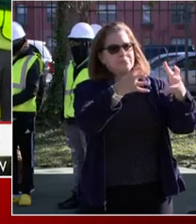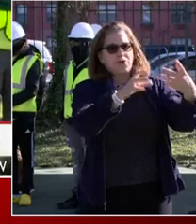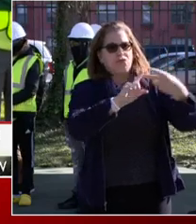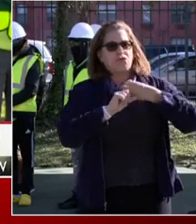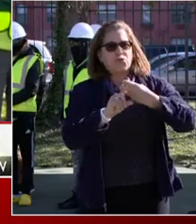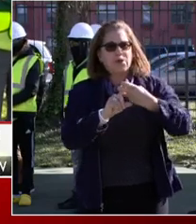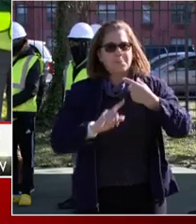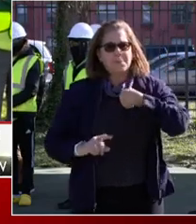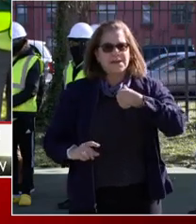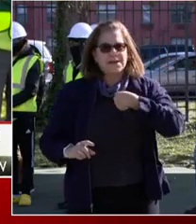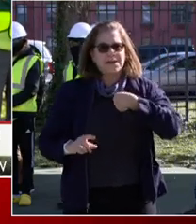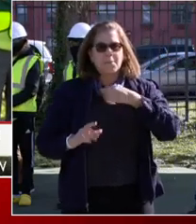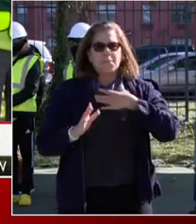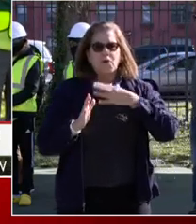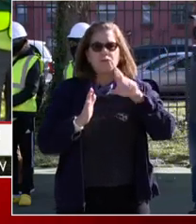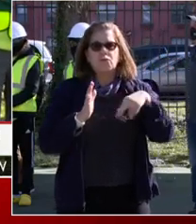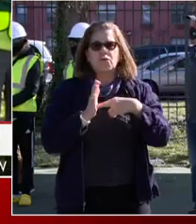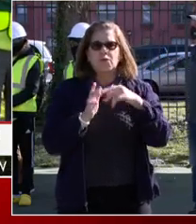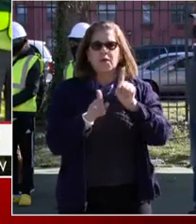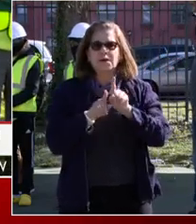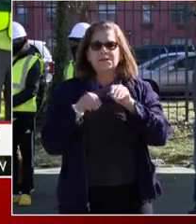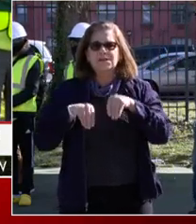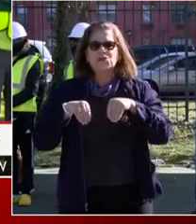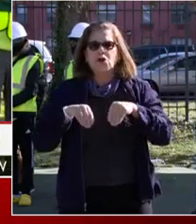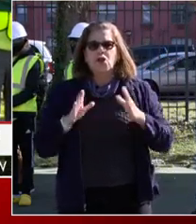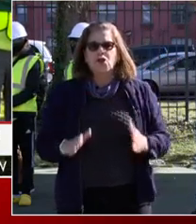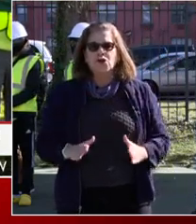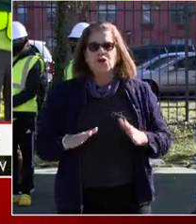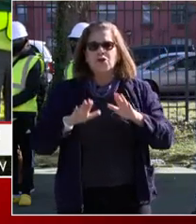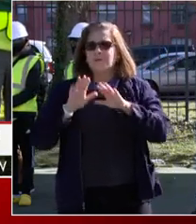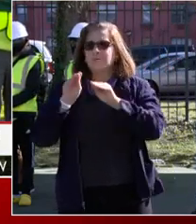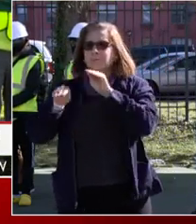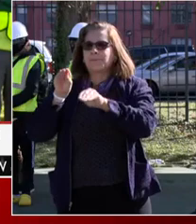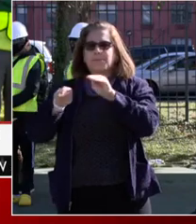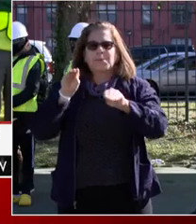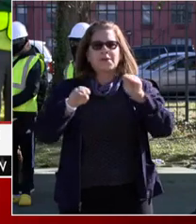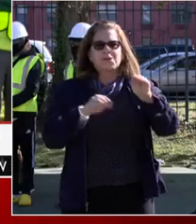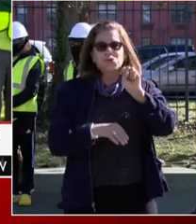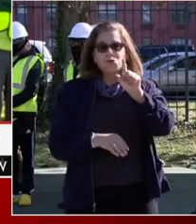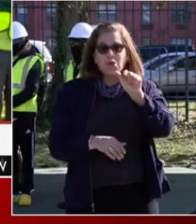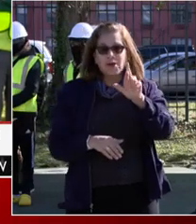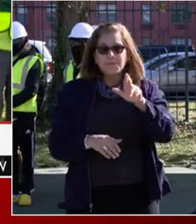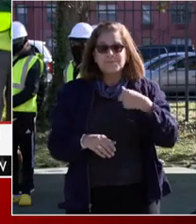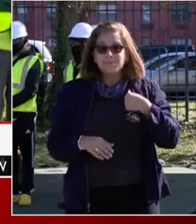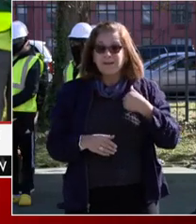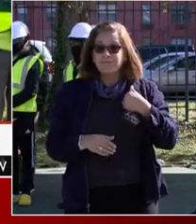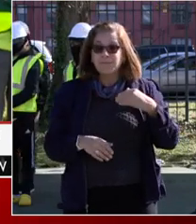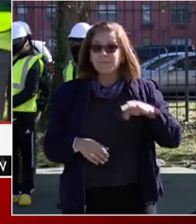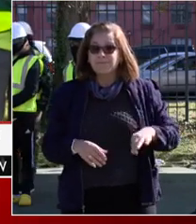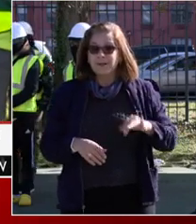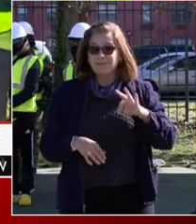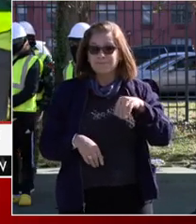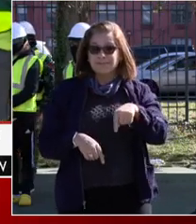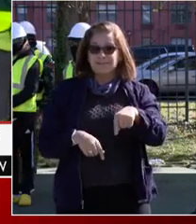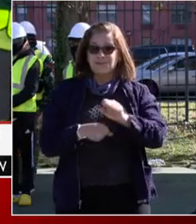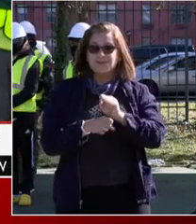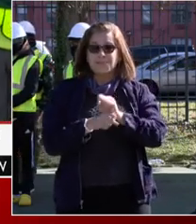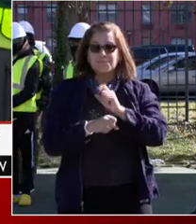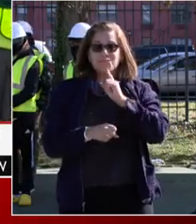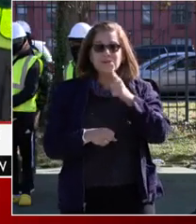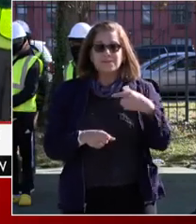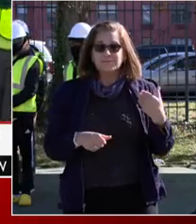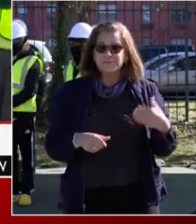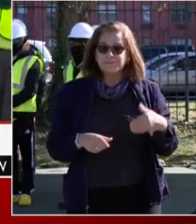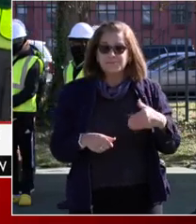tell you, the benefits to start a job in the clean energy industry with a training program is that you get to build a